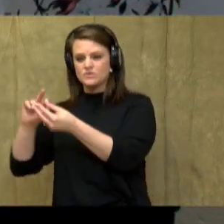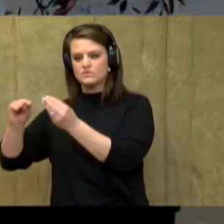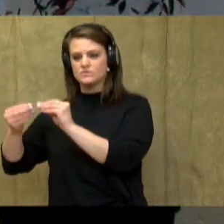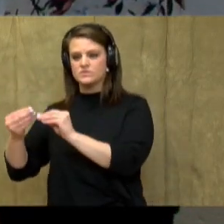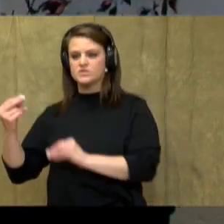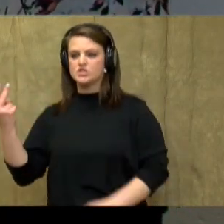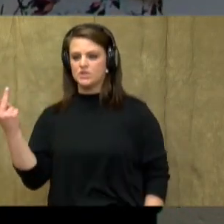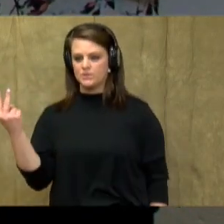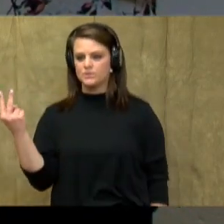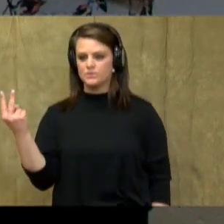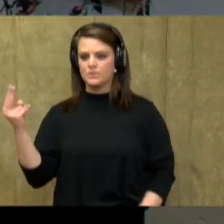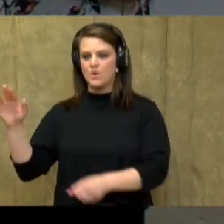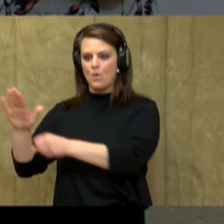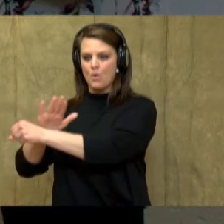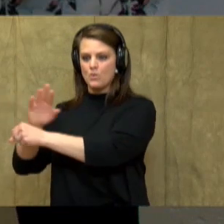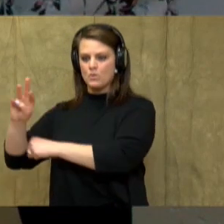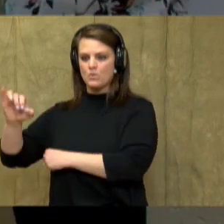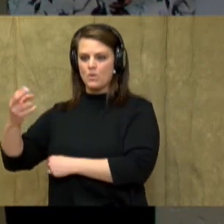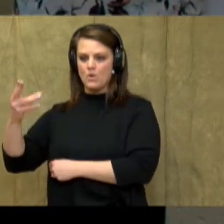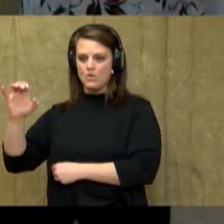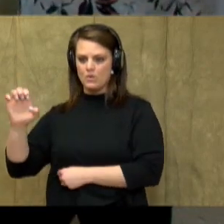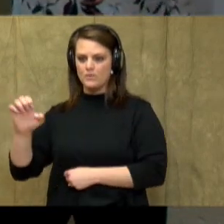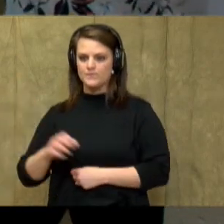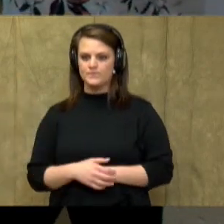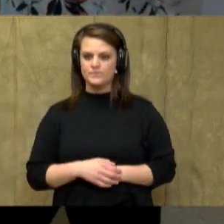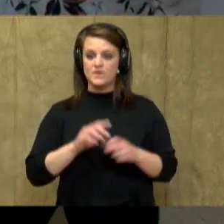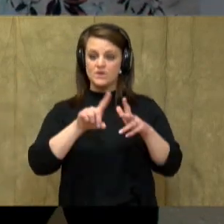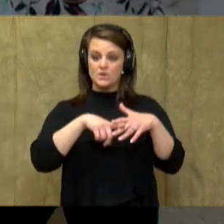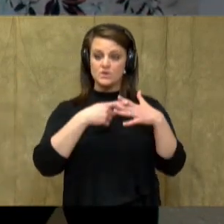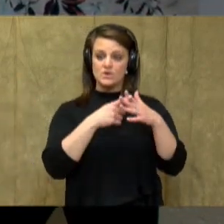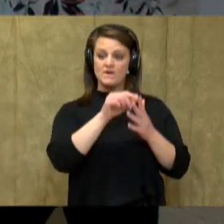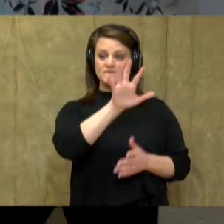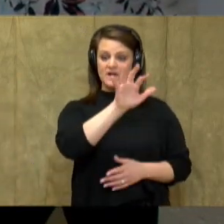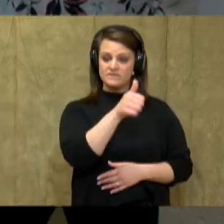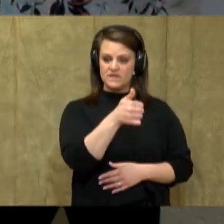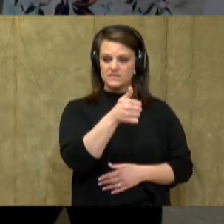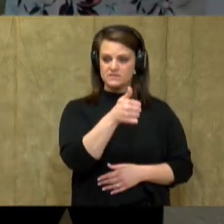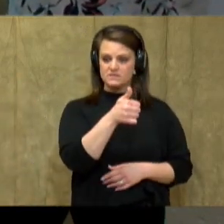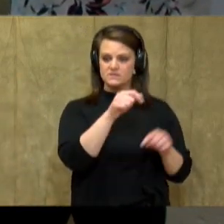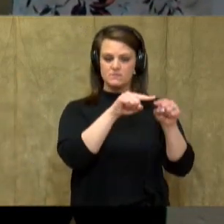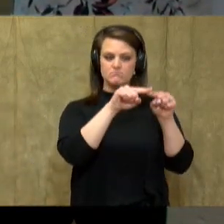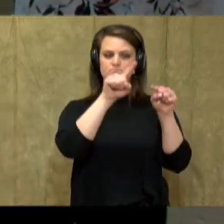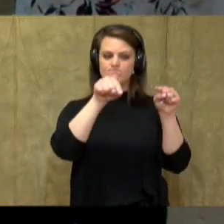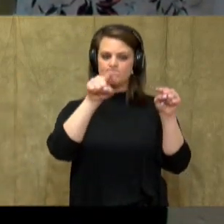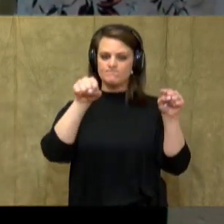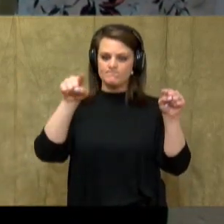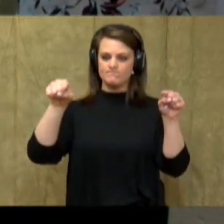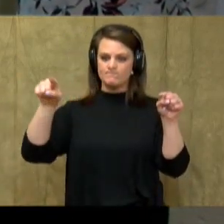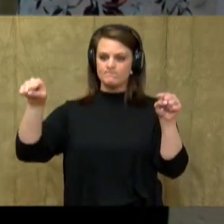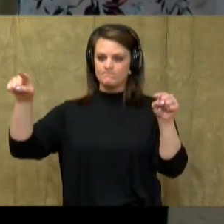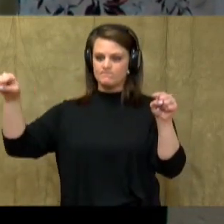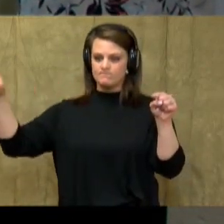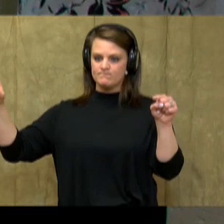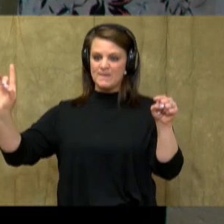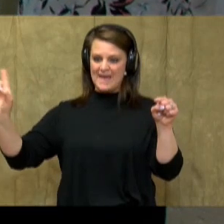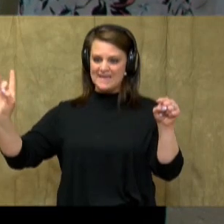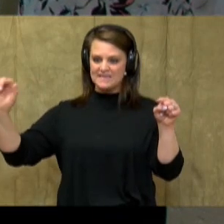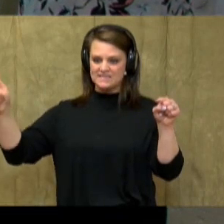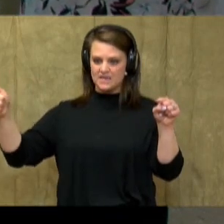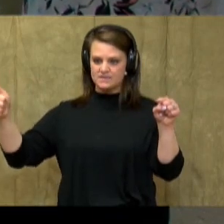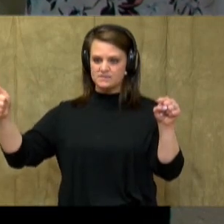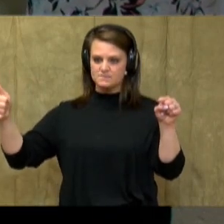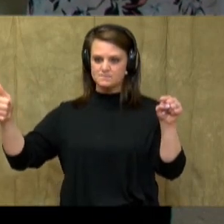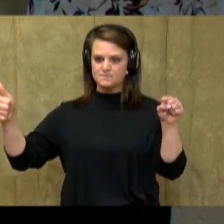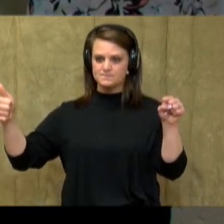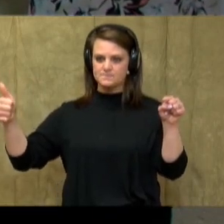2 wholes, and that's fine. So when I started at 5/10 and moved 8/10